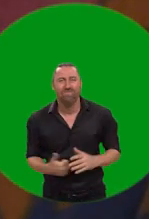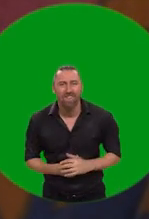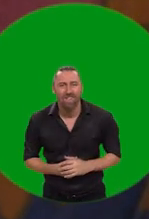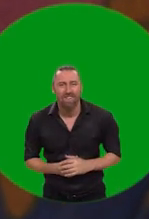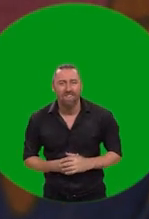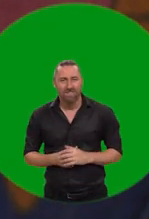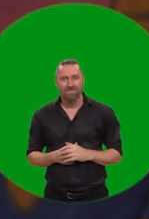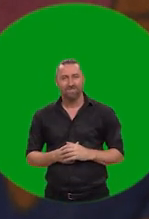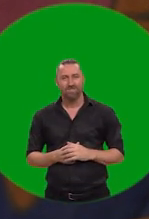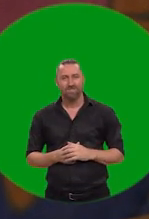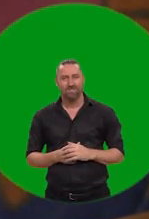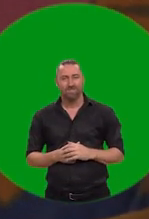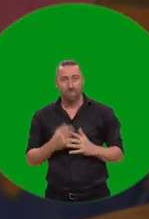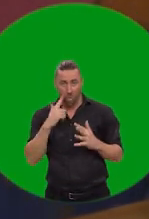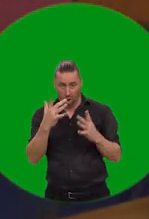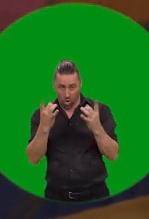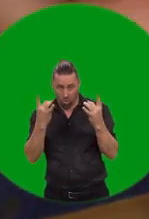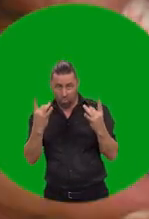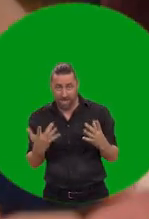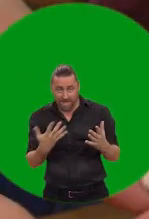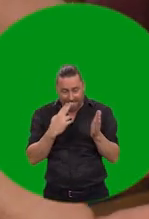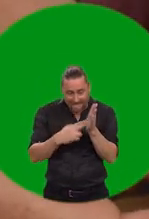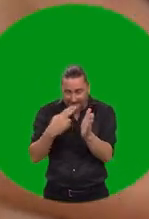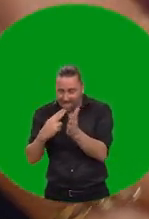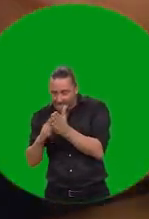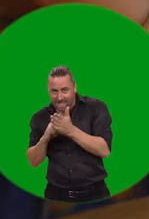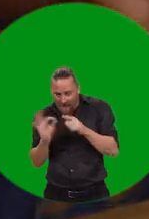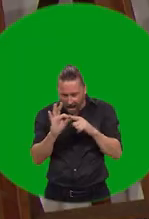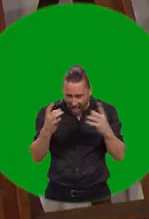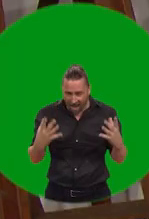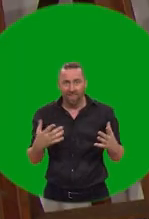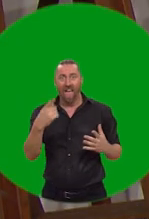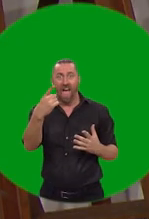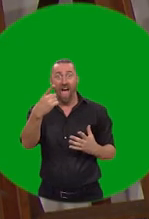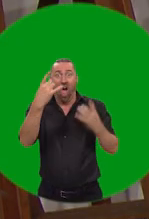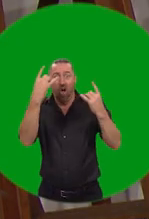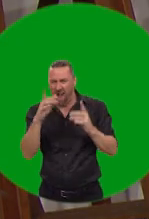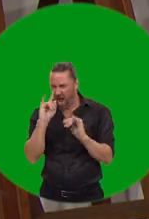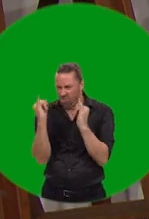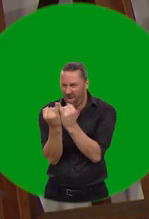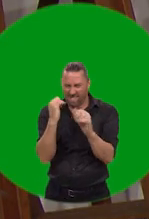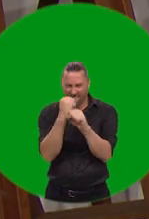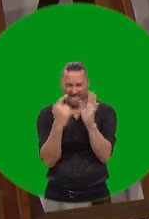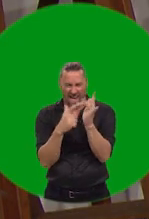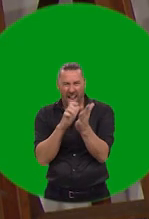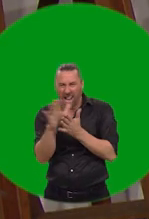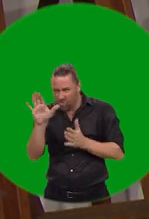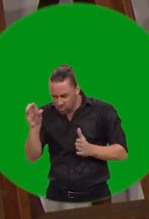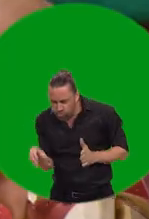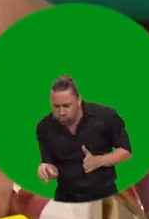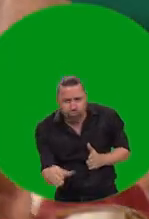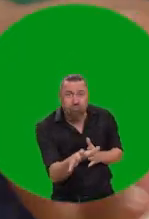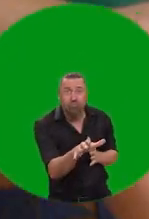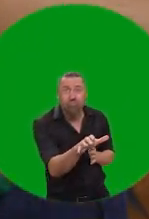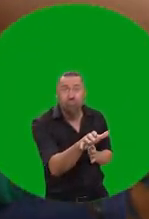back, they can be the lights as well. And once you're ready with all your stickers, you've got a car that's ready to race Glitch. Let's go. Vroom,